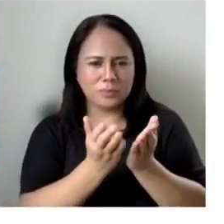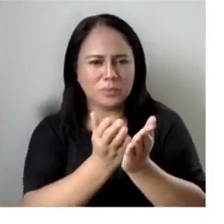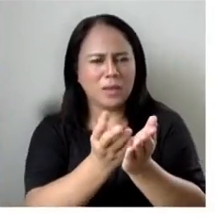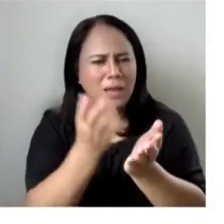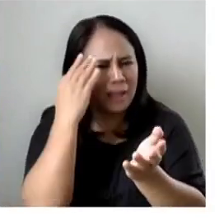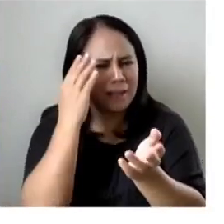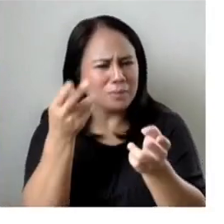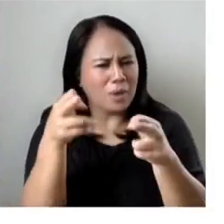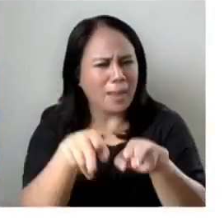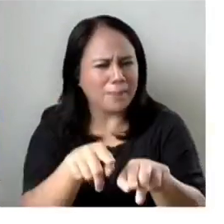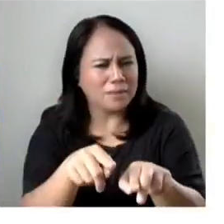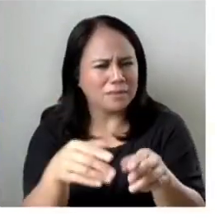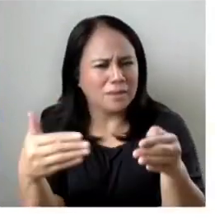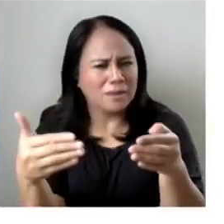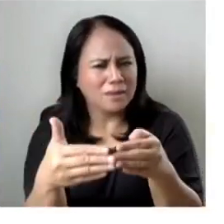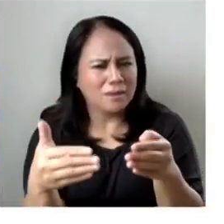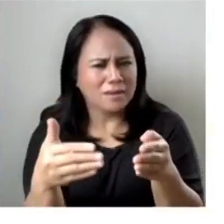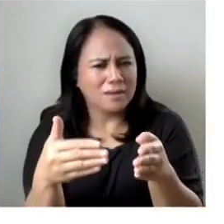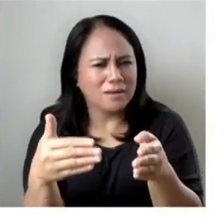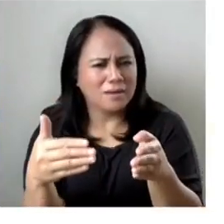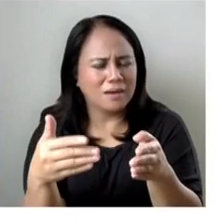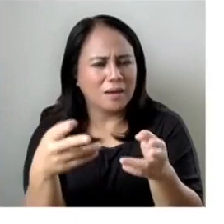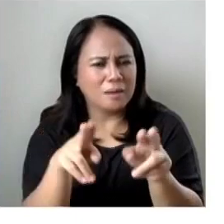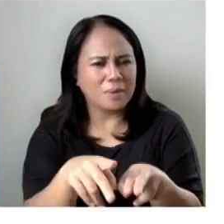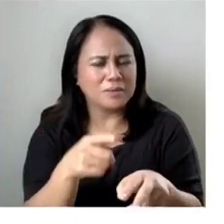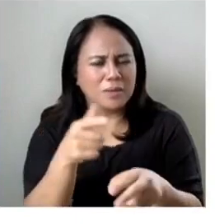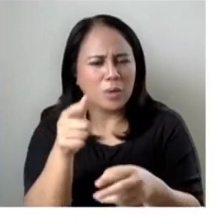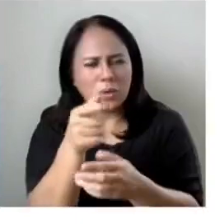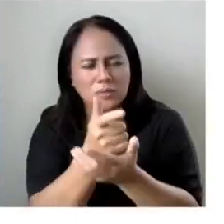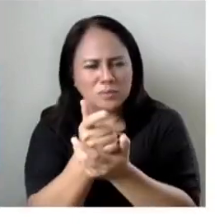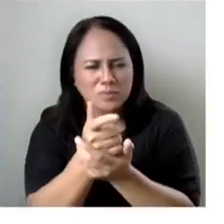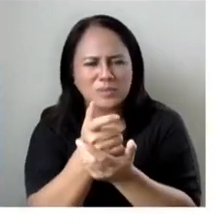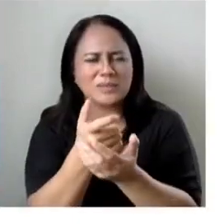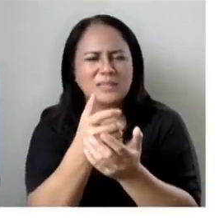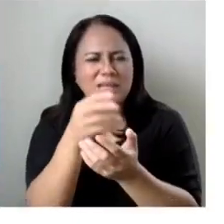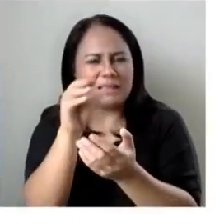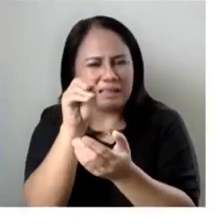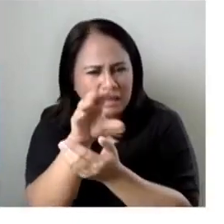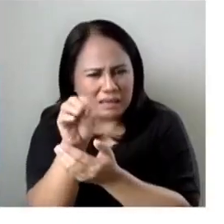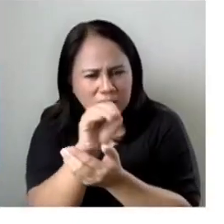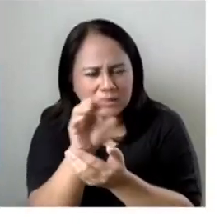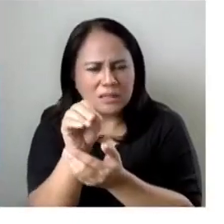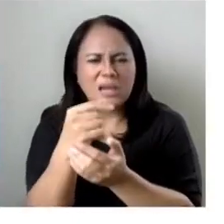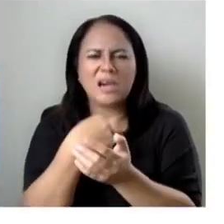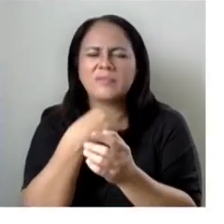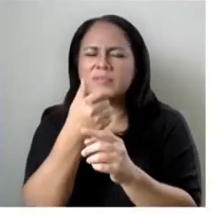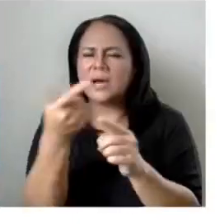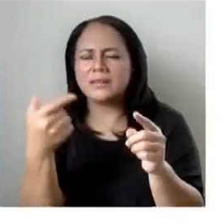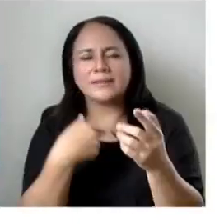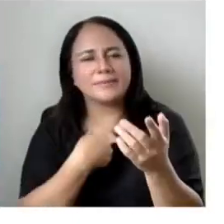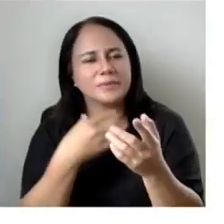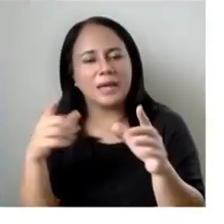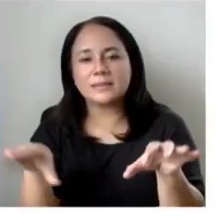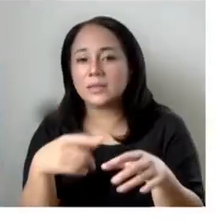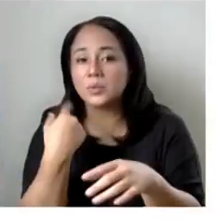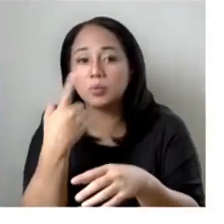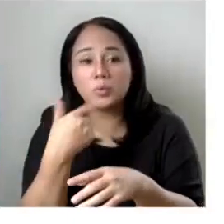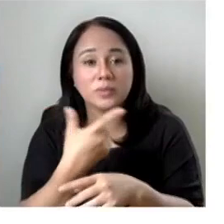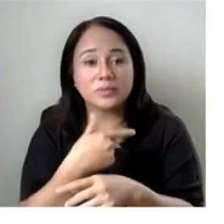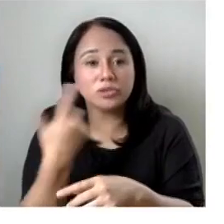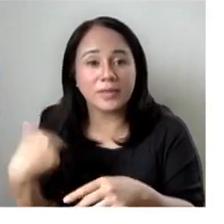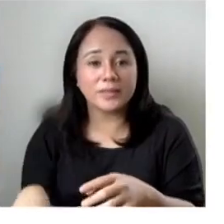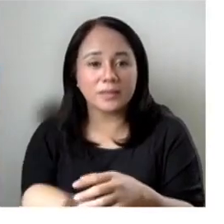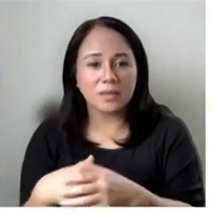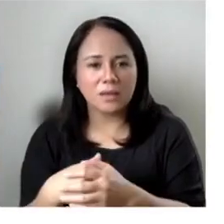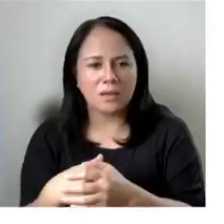ramming incidents that has happened, the laser incidents, and the many other provocative and coercive actions taken by China, it